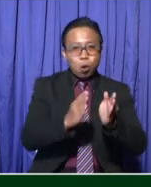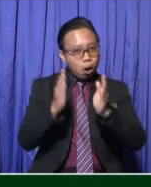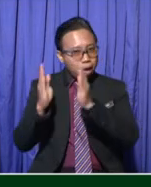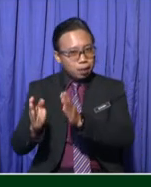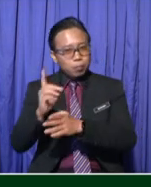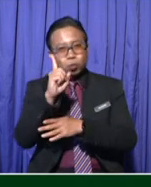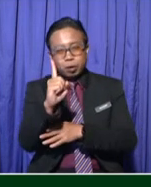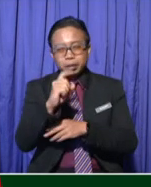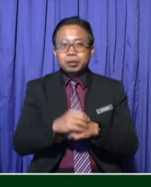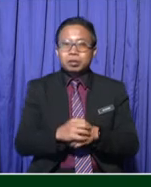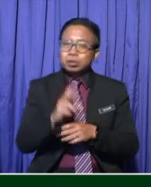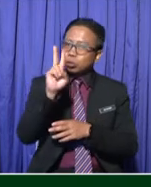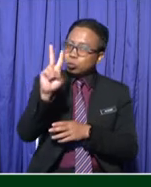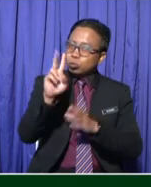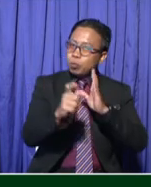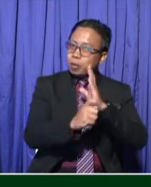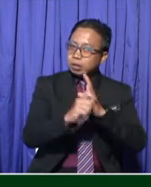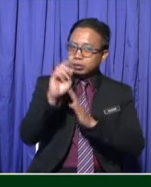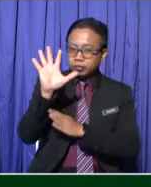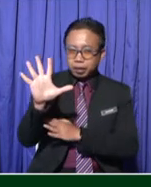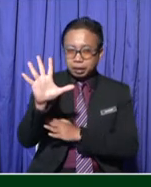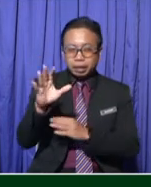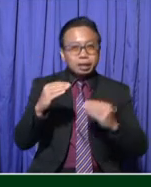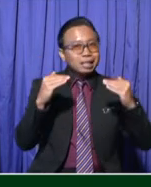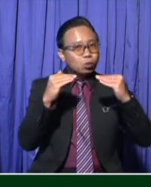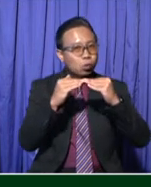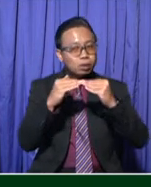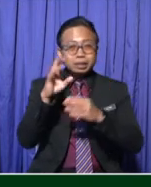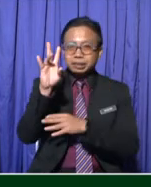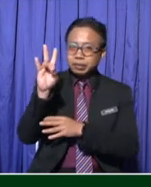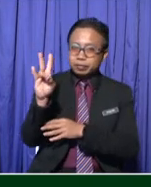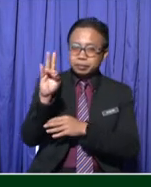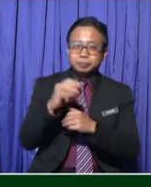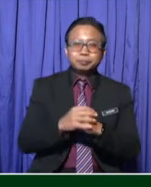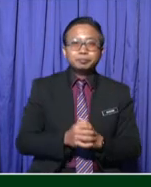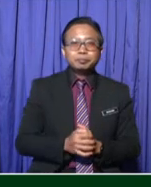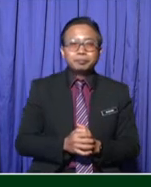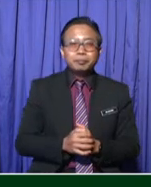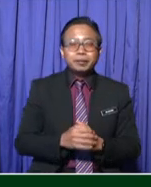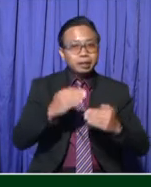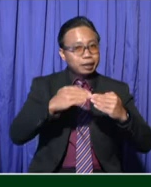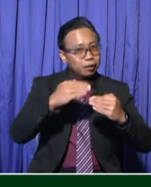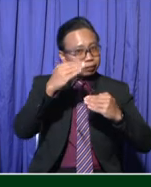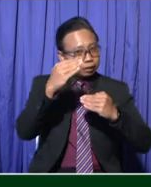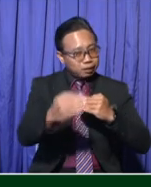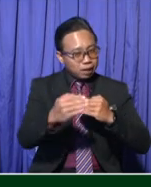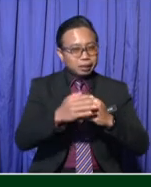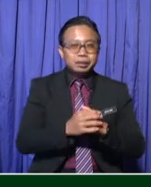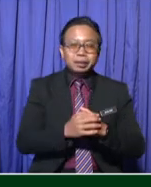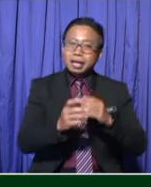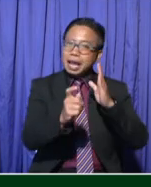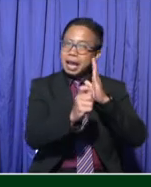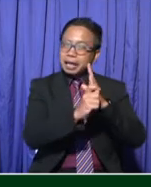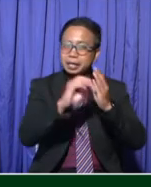2 plus 5 equals 7. After that, add